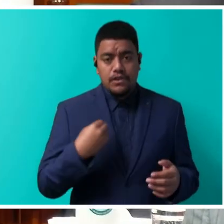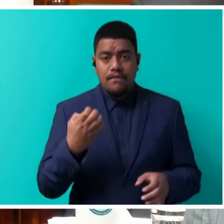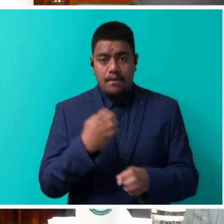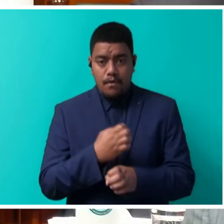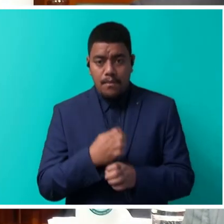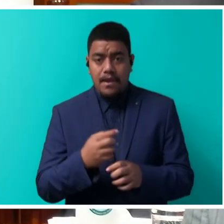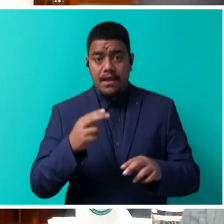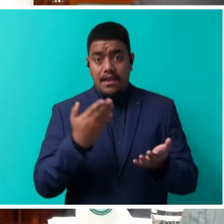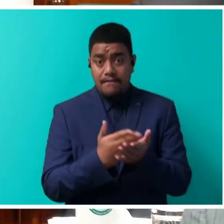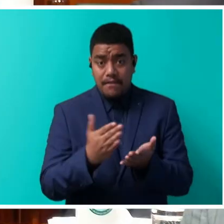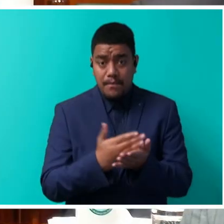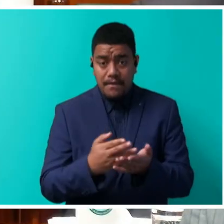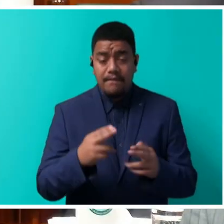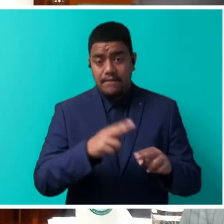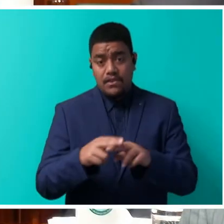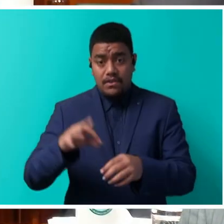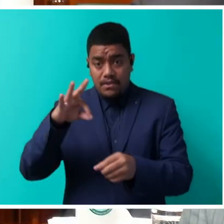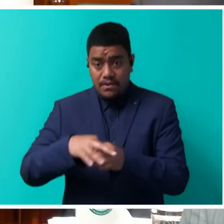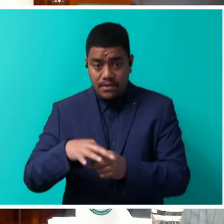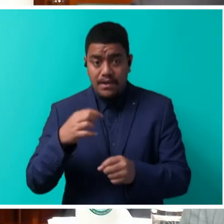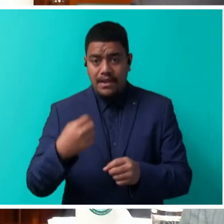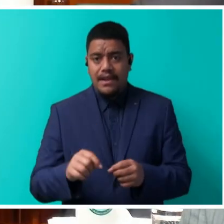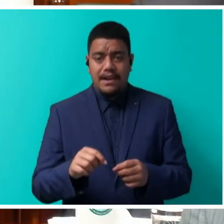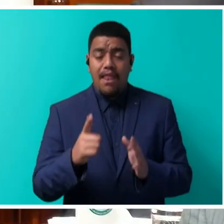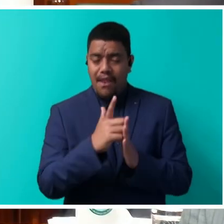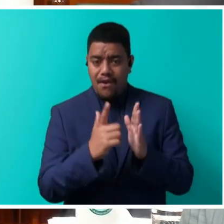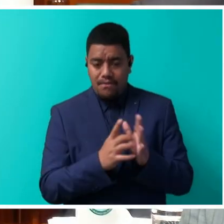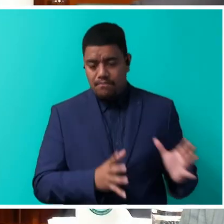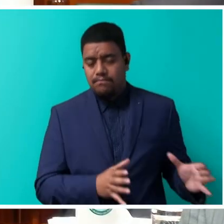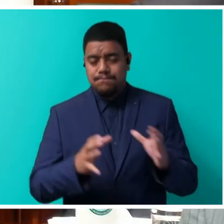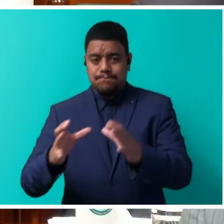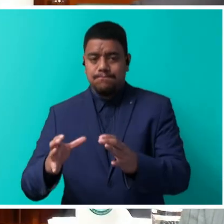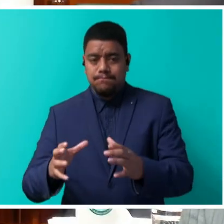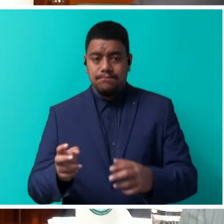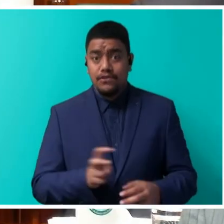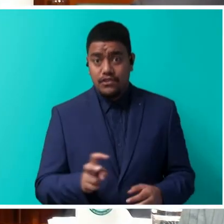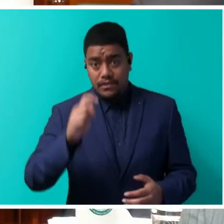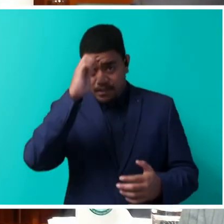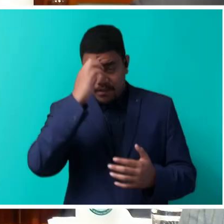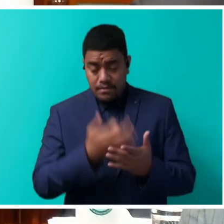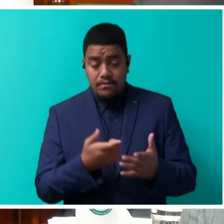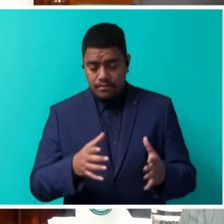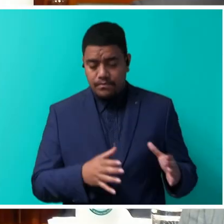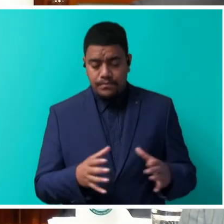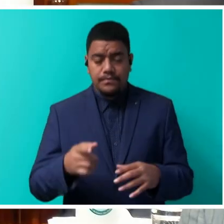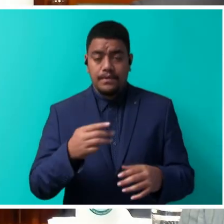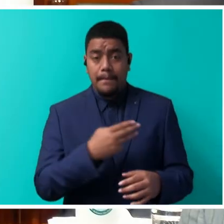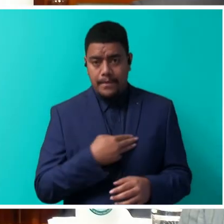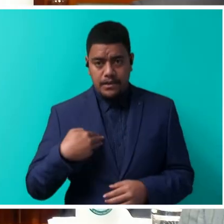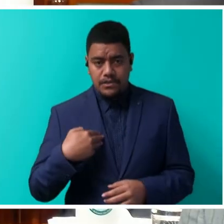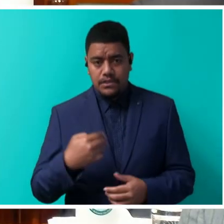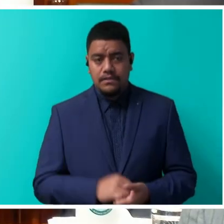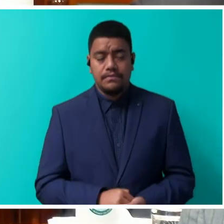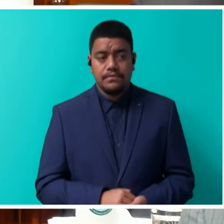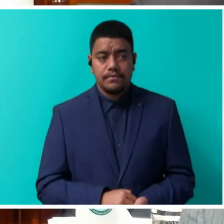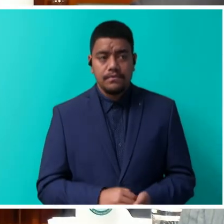FNPF, Fiji Election Office, and Legal Aid. Travel expenses for the delegations were borne by their respective ministries.